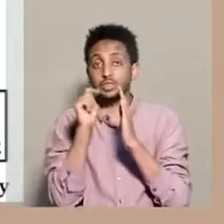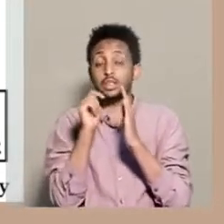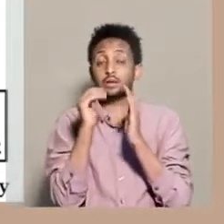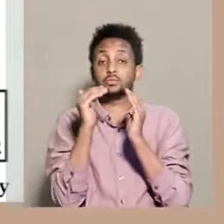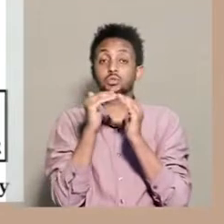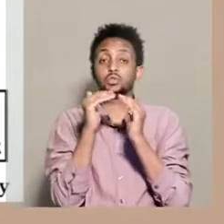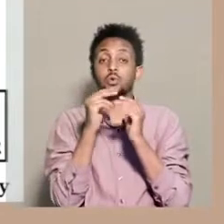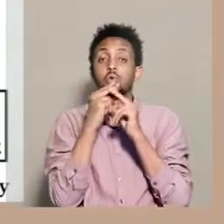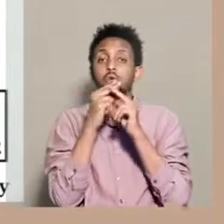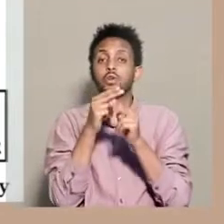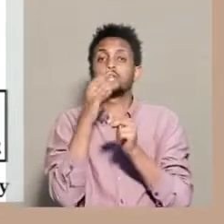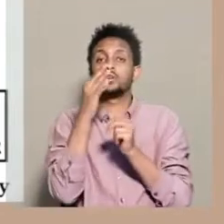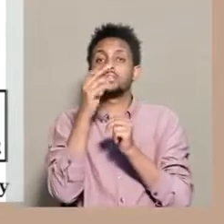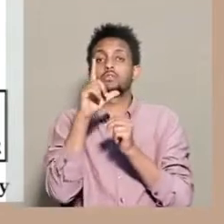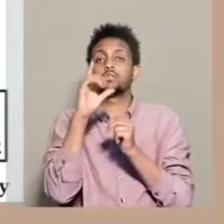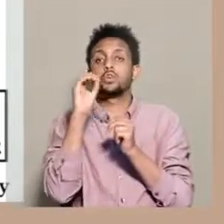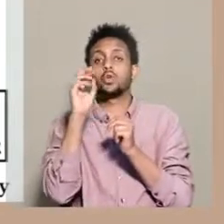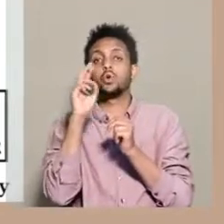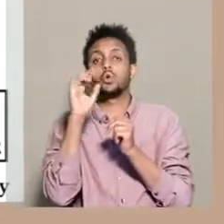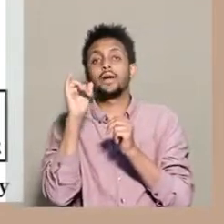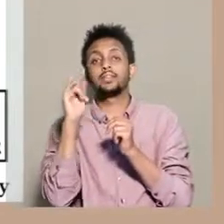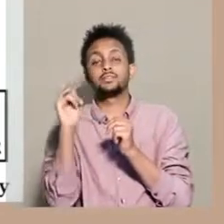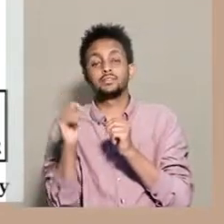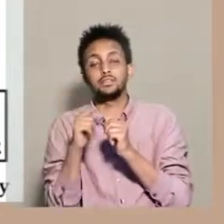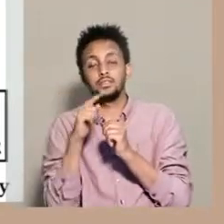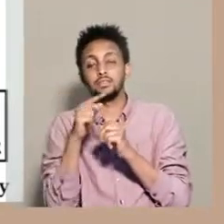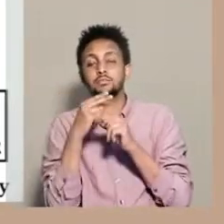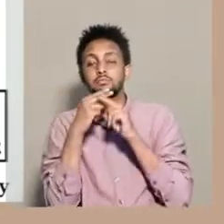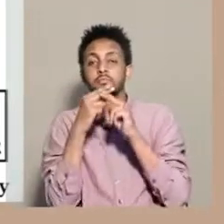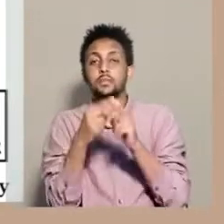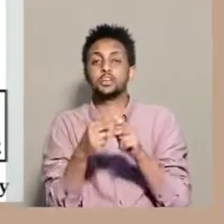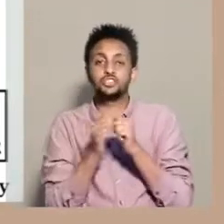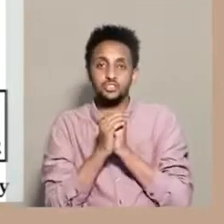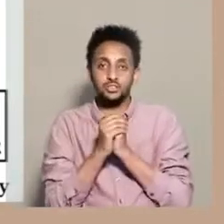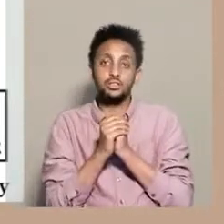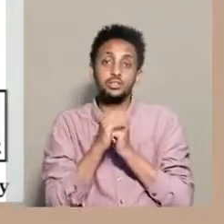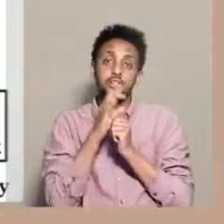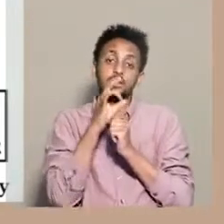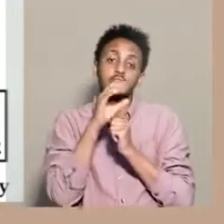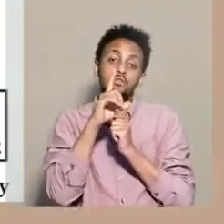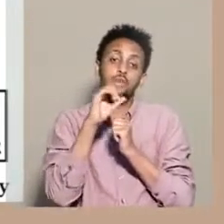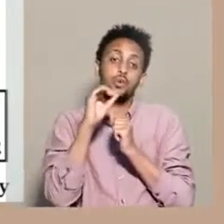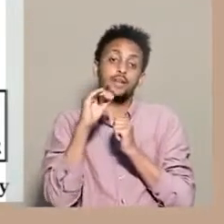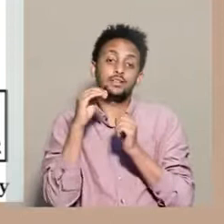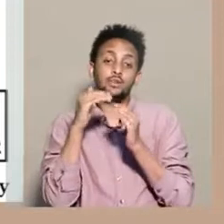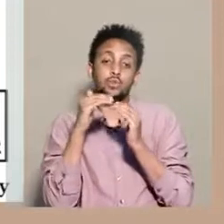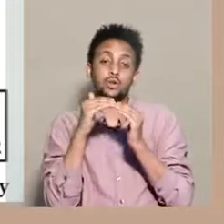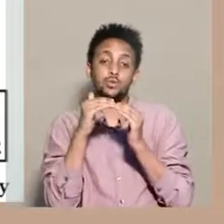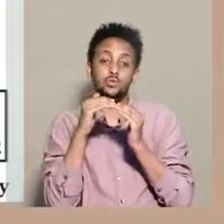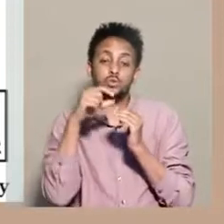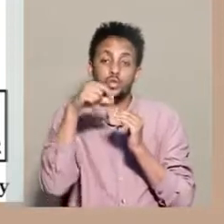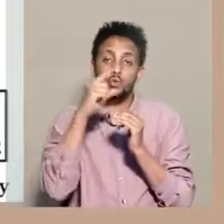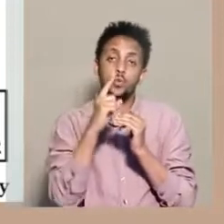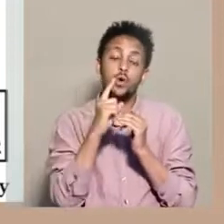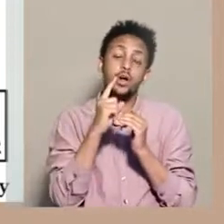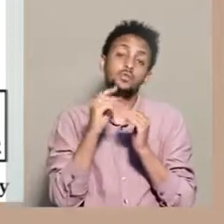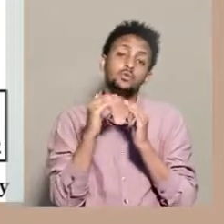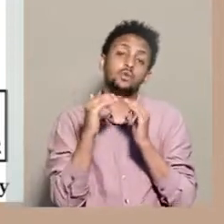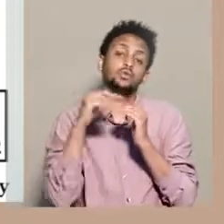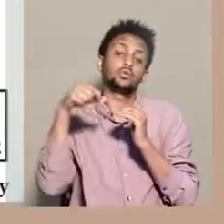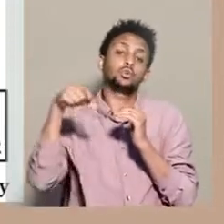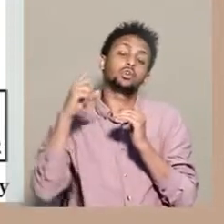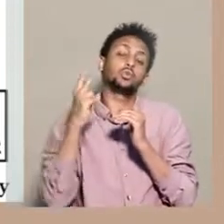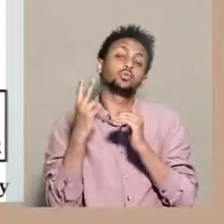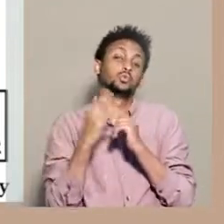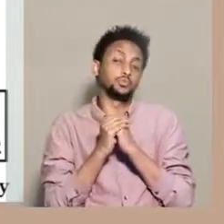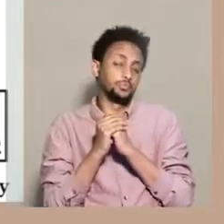t is known to be flow rate. Previously I have mentioned that it is flow rate. So flow rate at section 1 should be equals to flow rate at